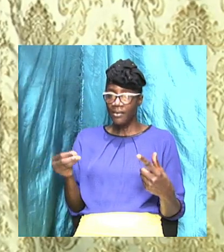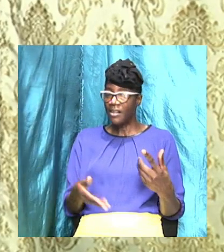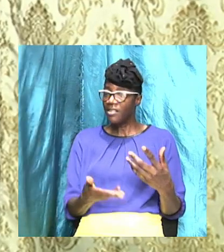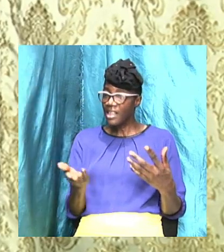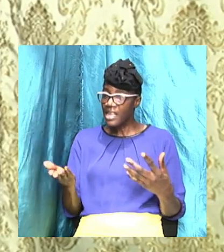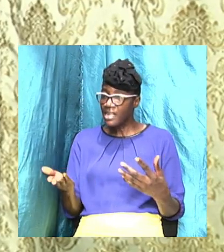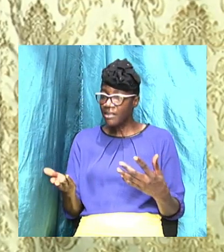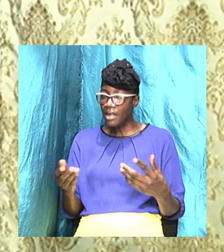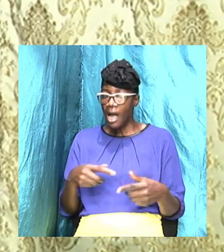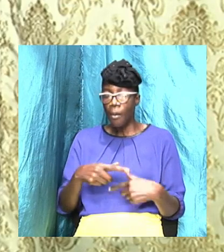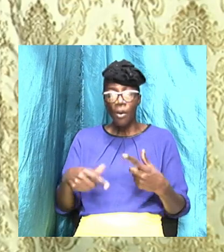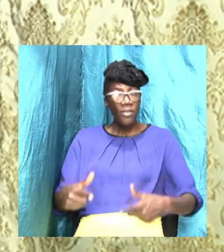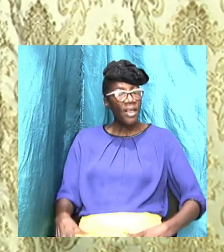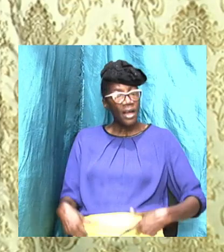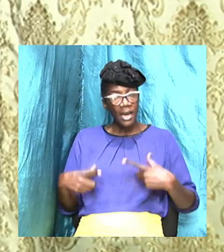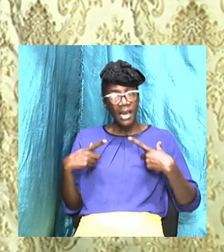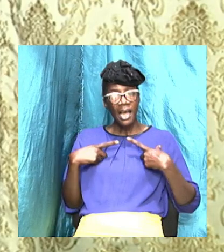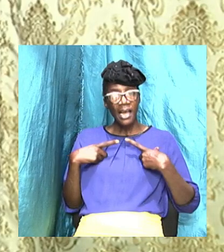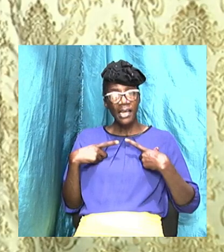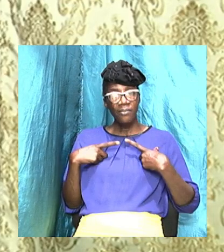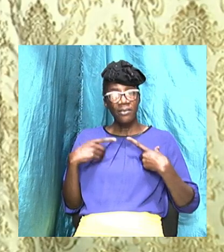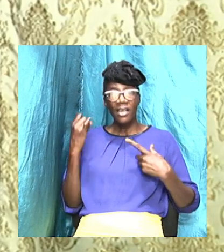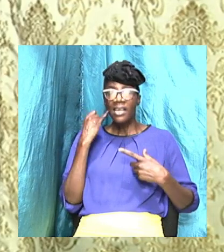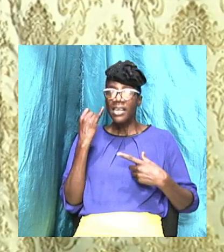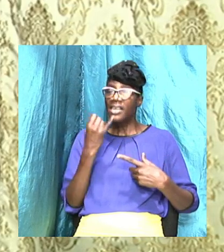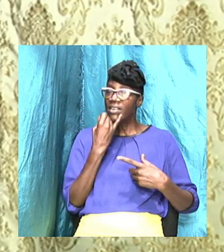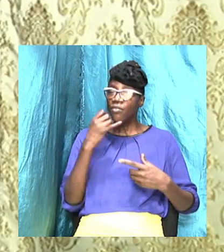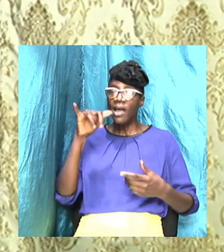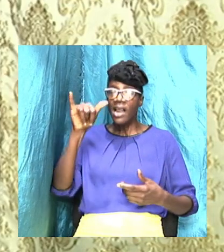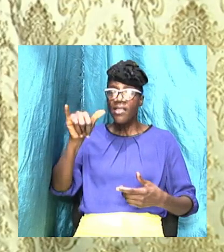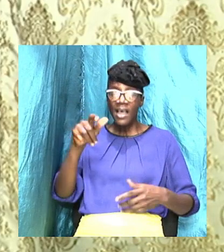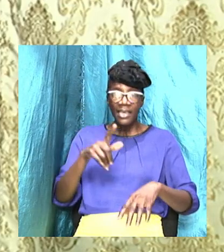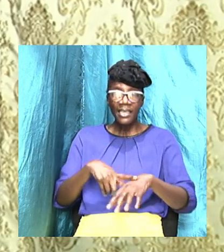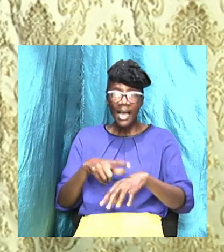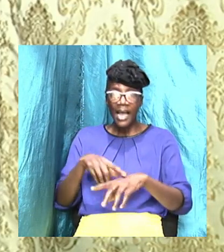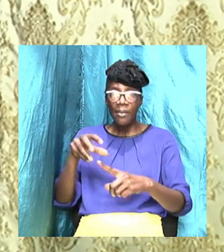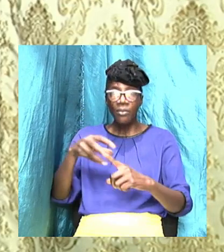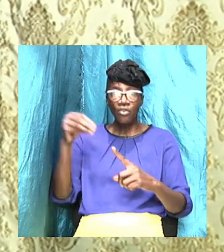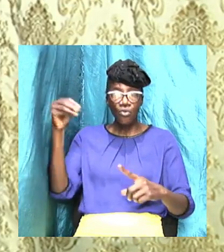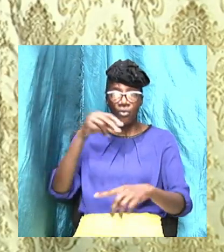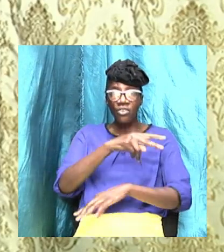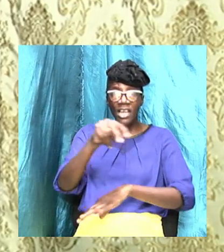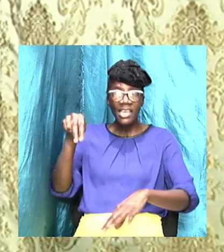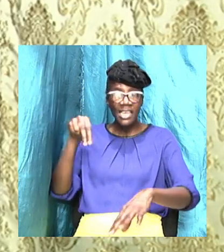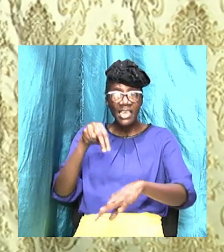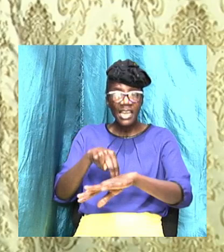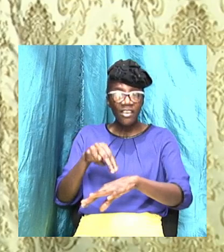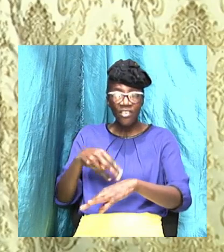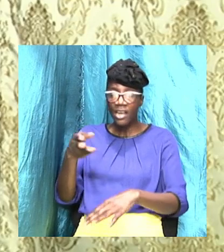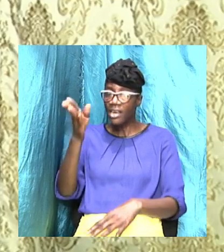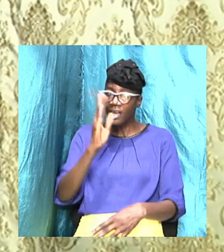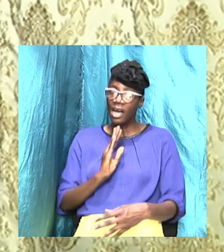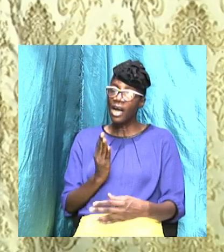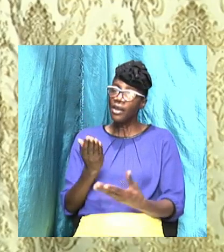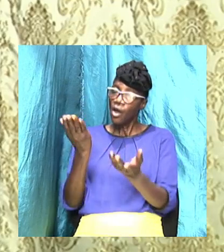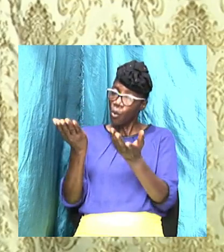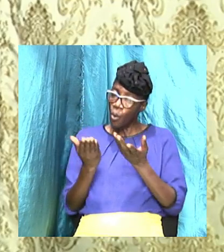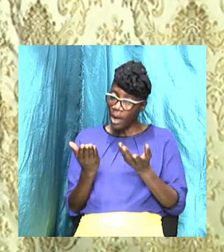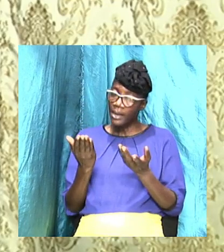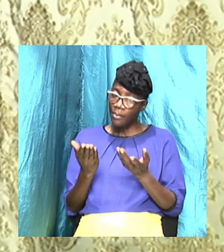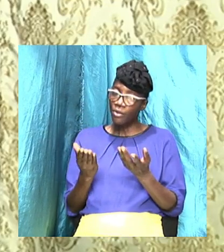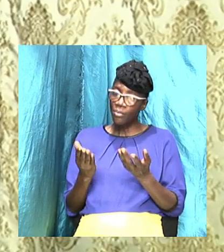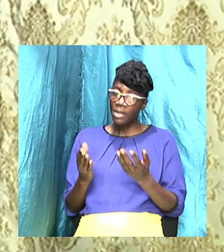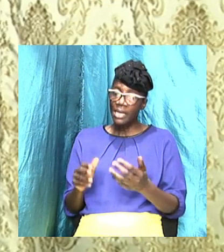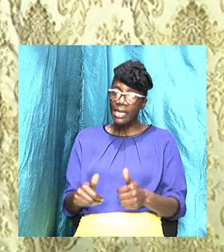to govern their lives. Israel at that time was God's chosen nation, and God wanted them to be set apart